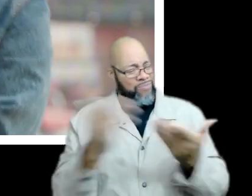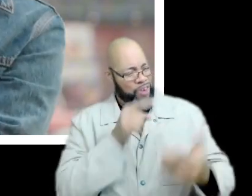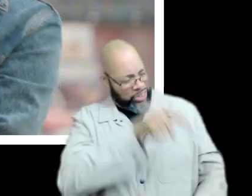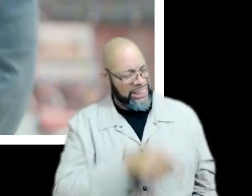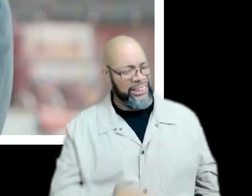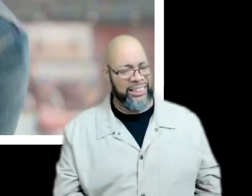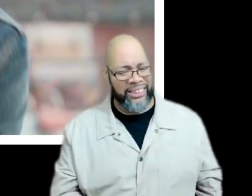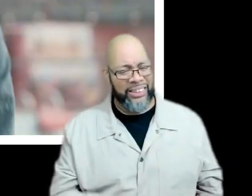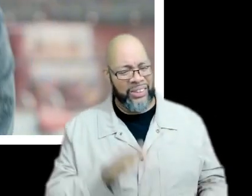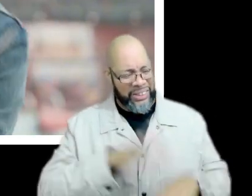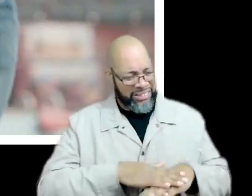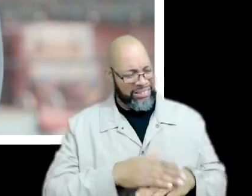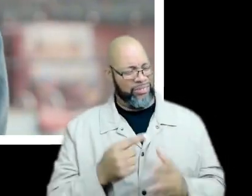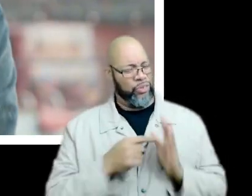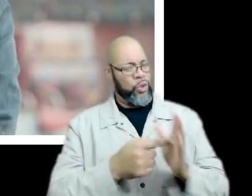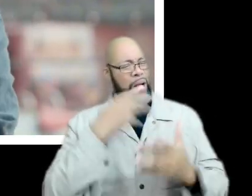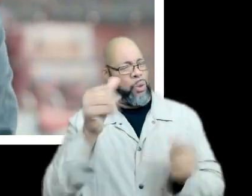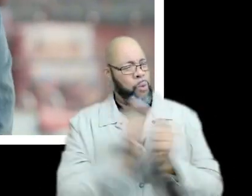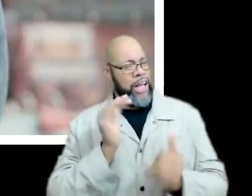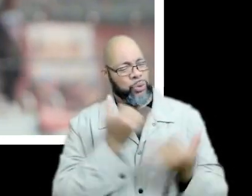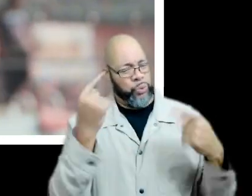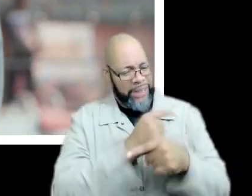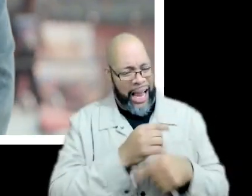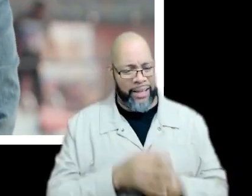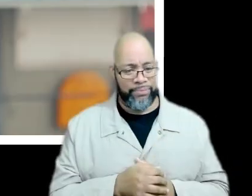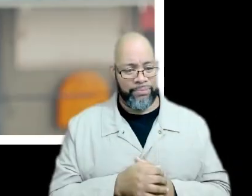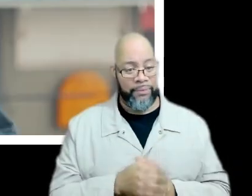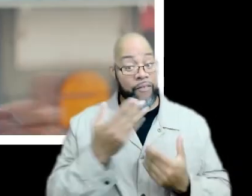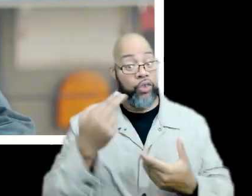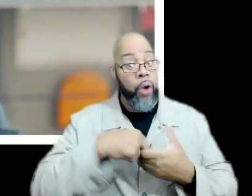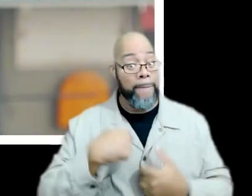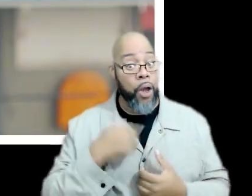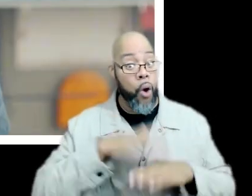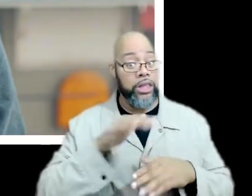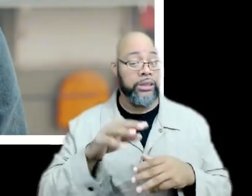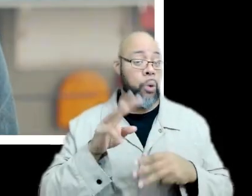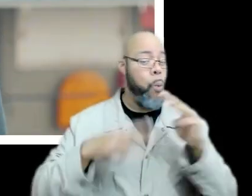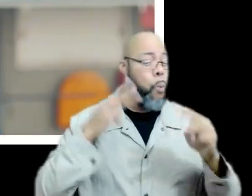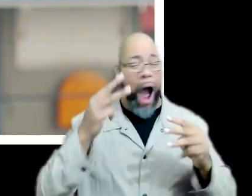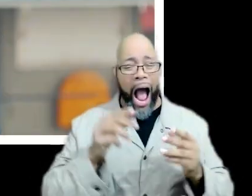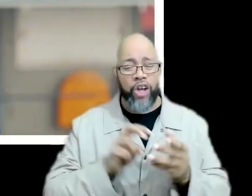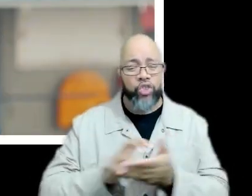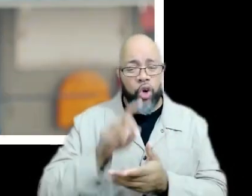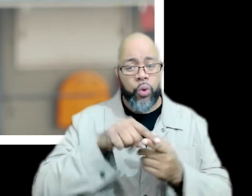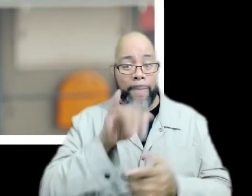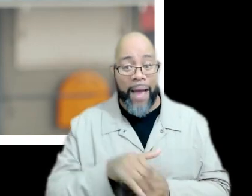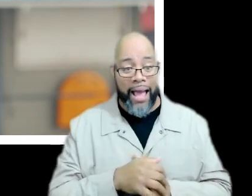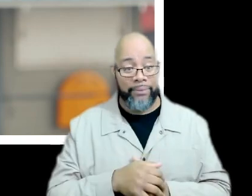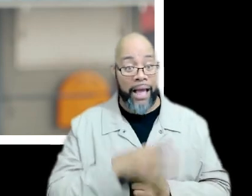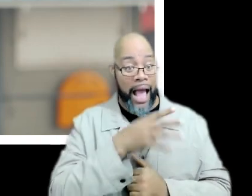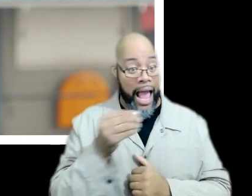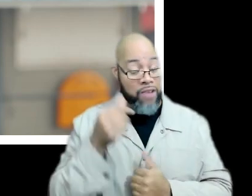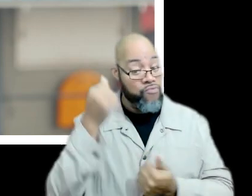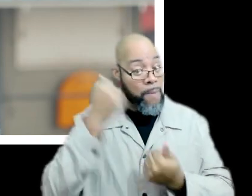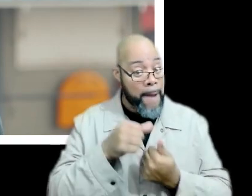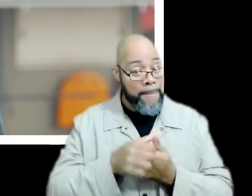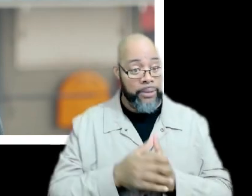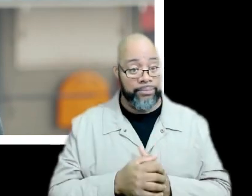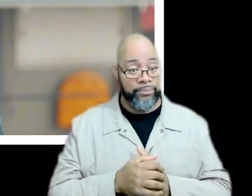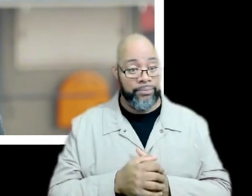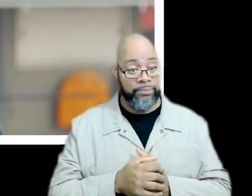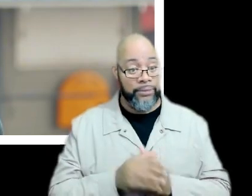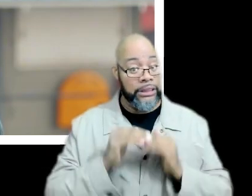get Shatiyana outside with us today. Thank you for joining me on this wild journey through the bay. And